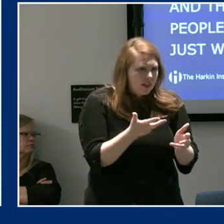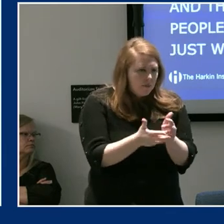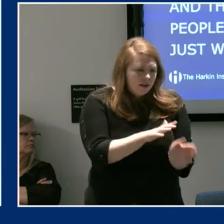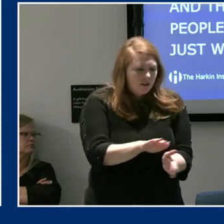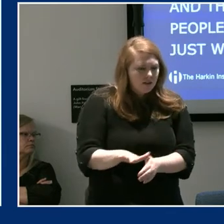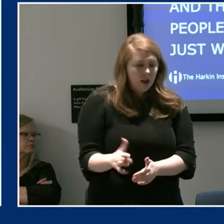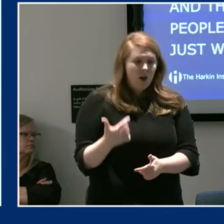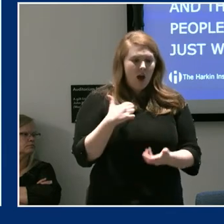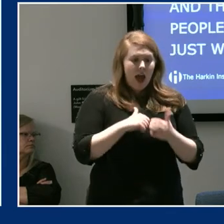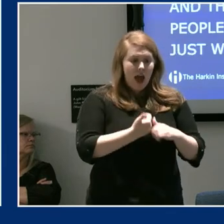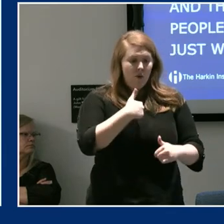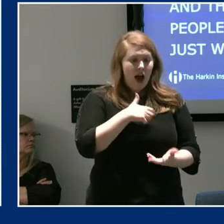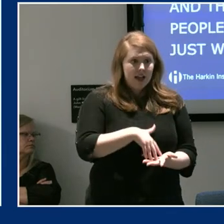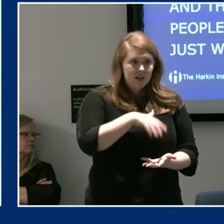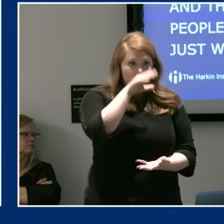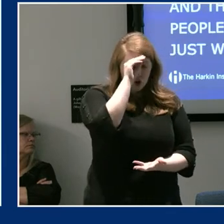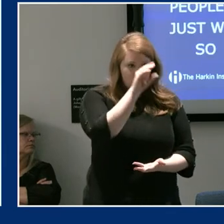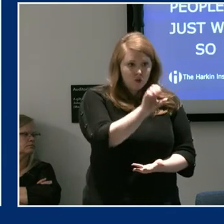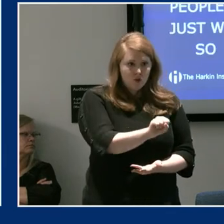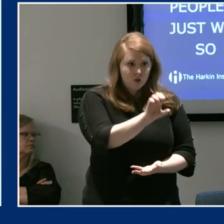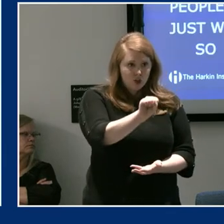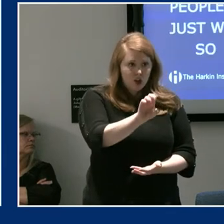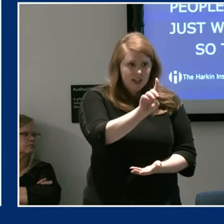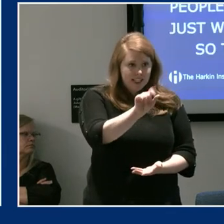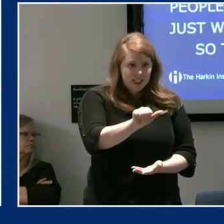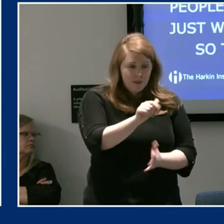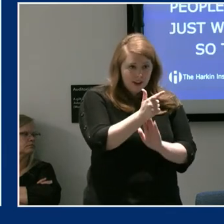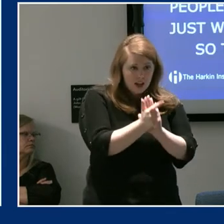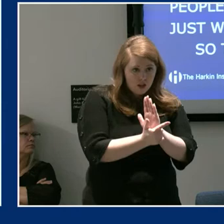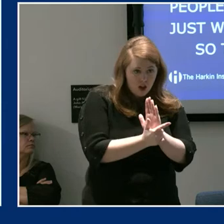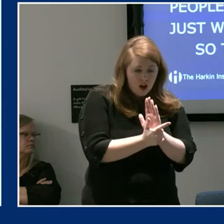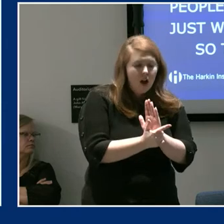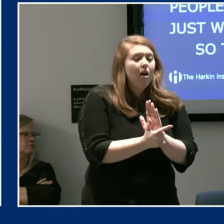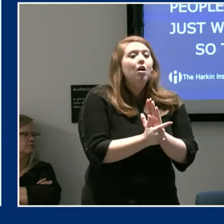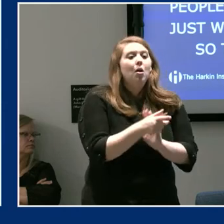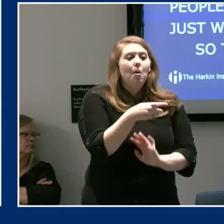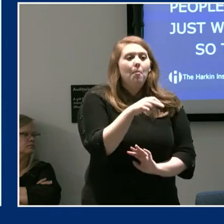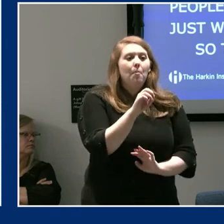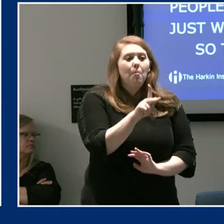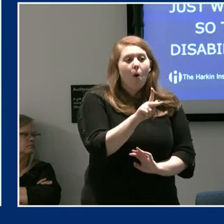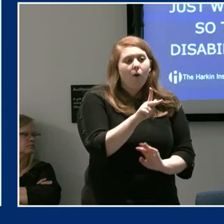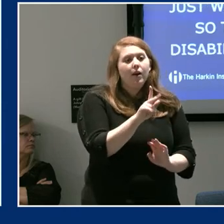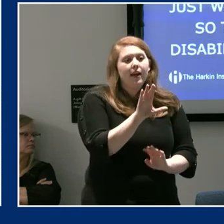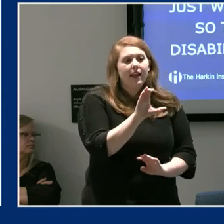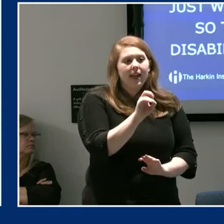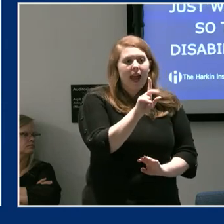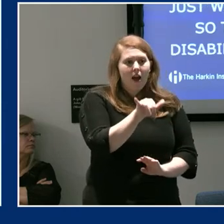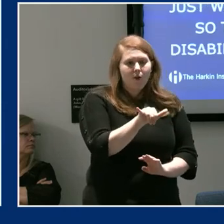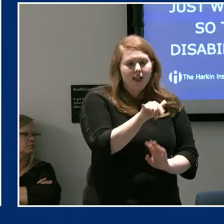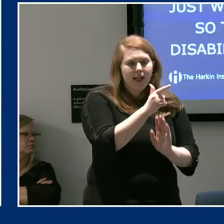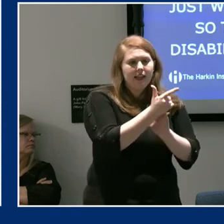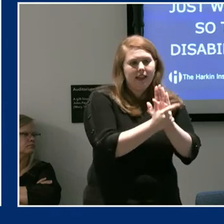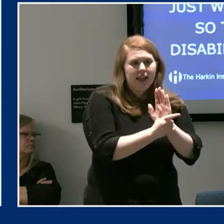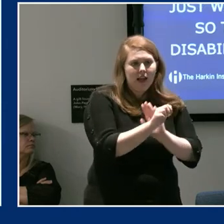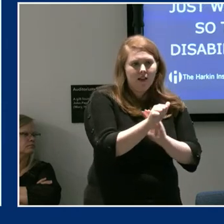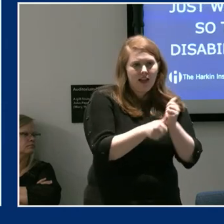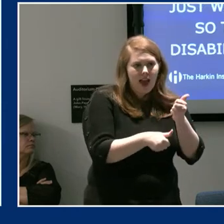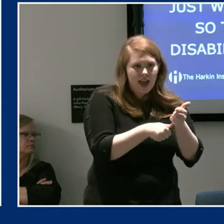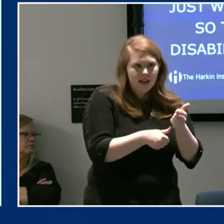learned Social Security disability law was at Polk County Legal Aid. I think I sued